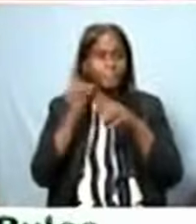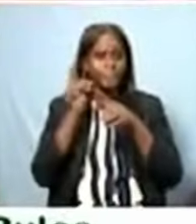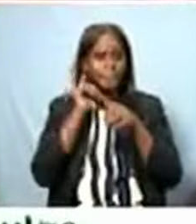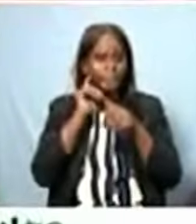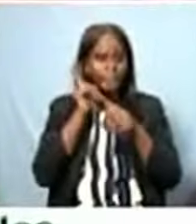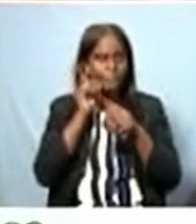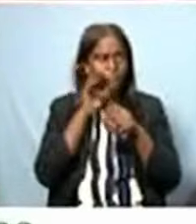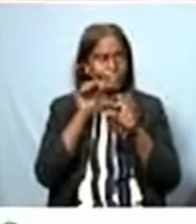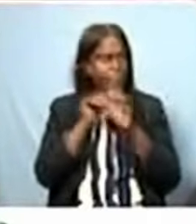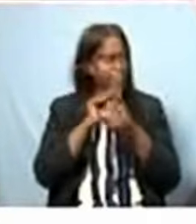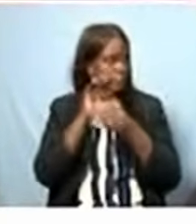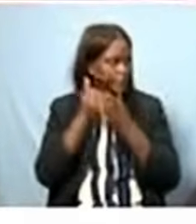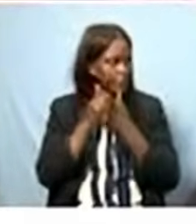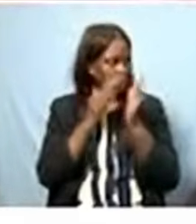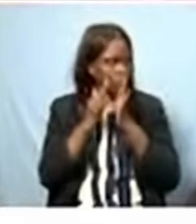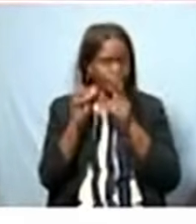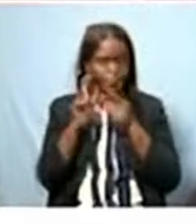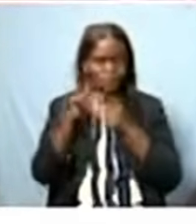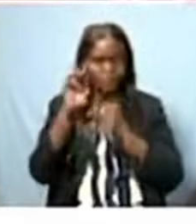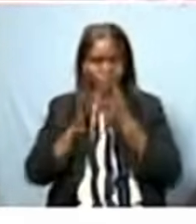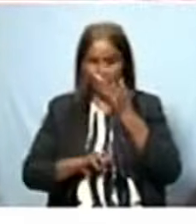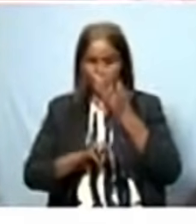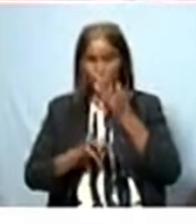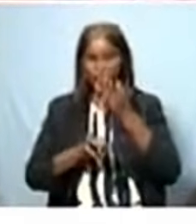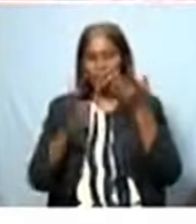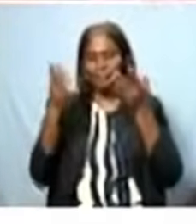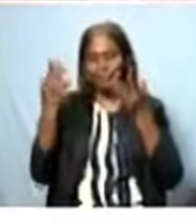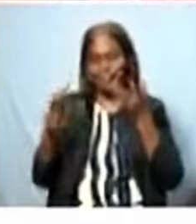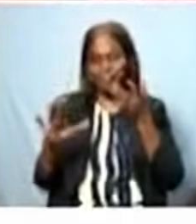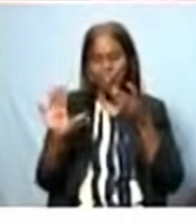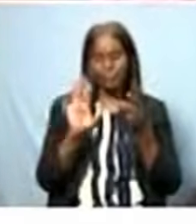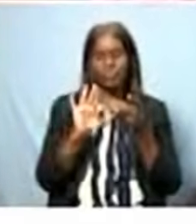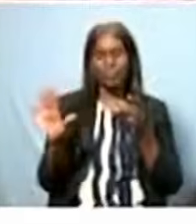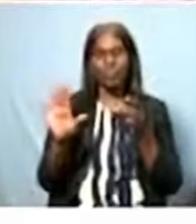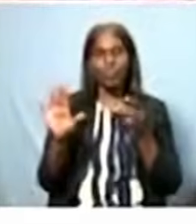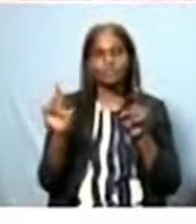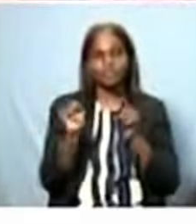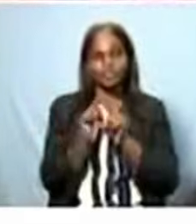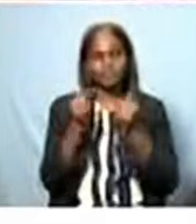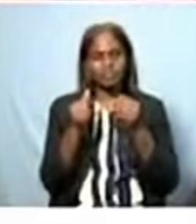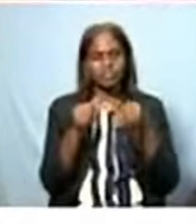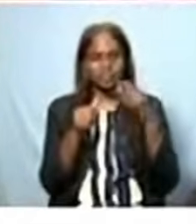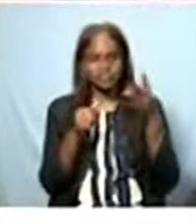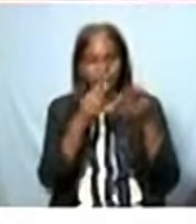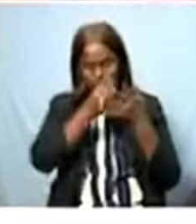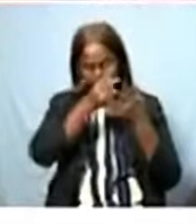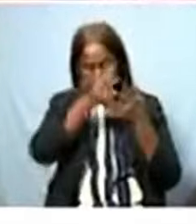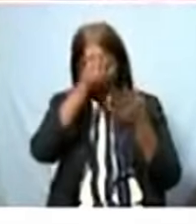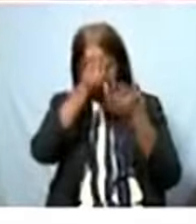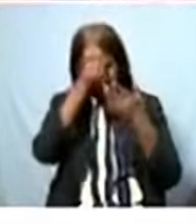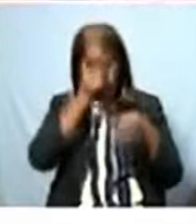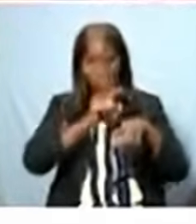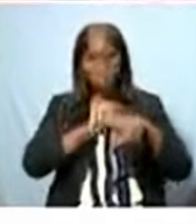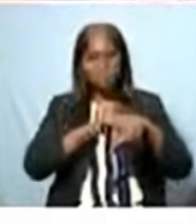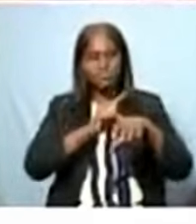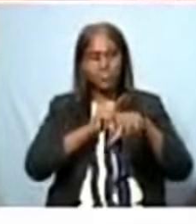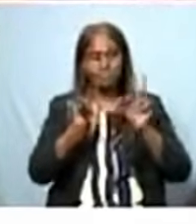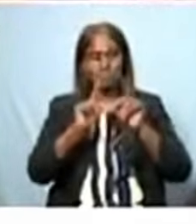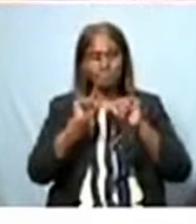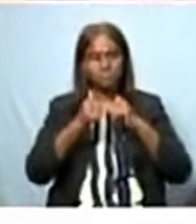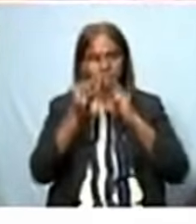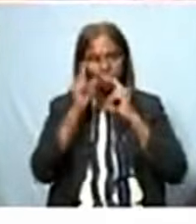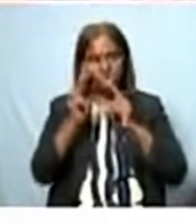listen, in order to remove the permanent ban and give the students a chance. This is where,